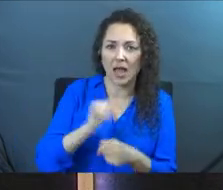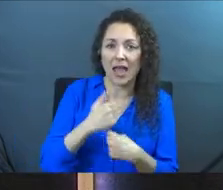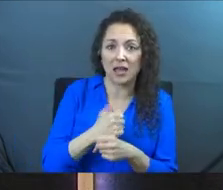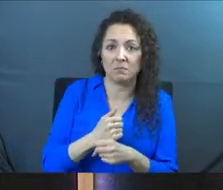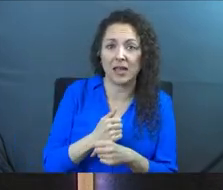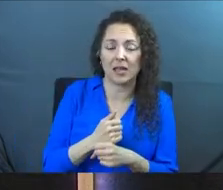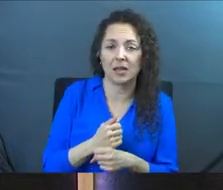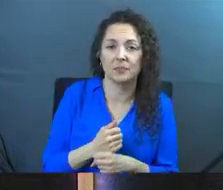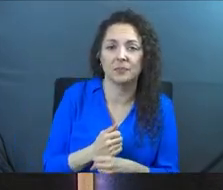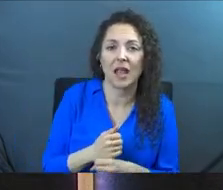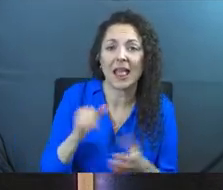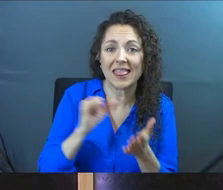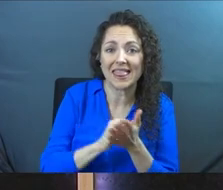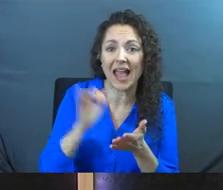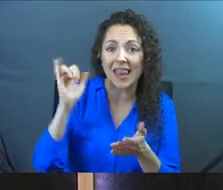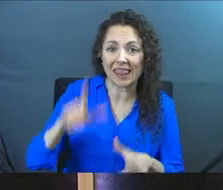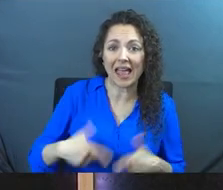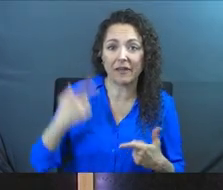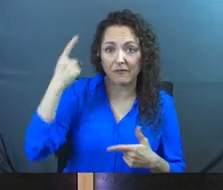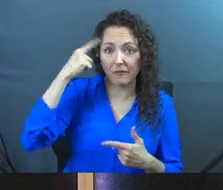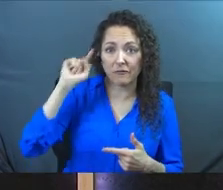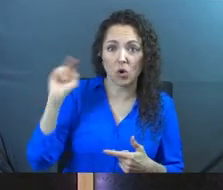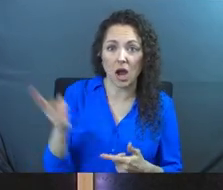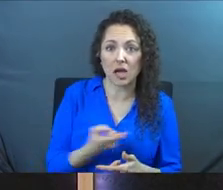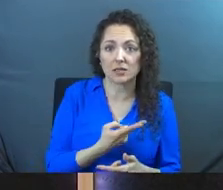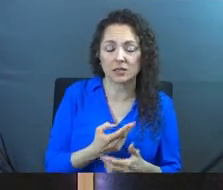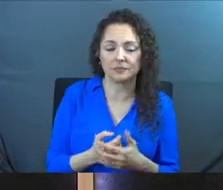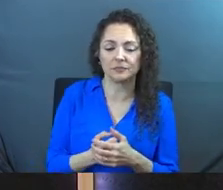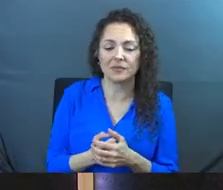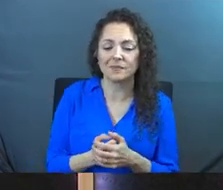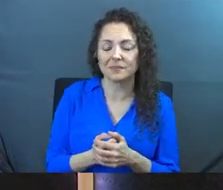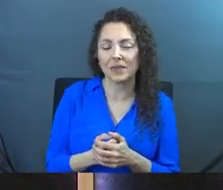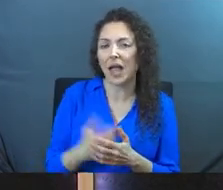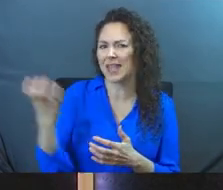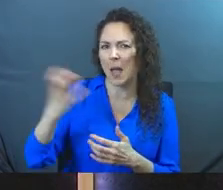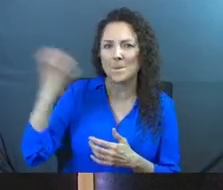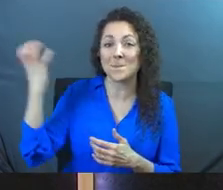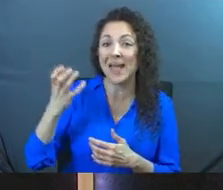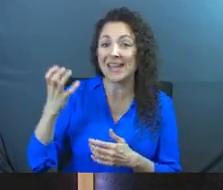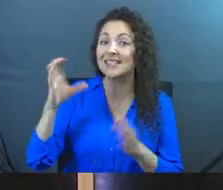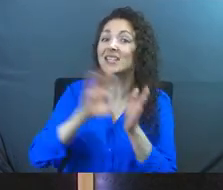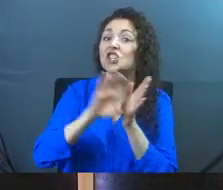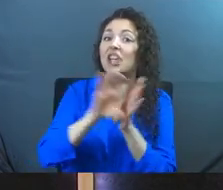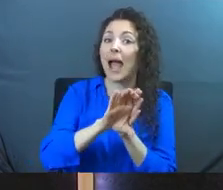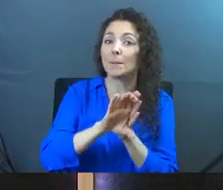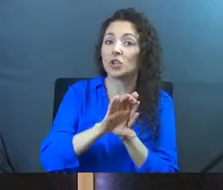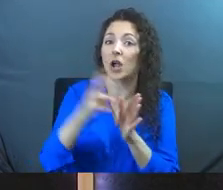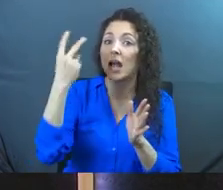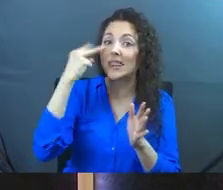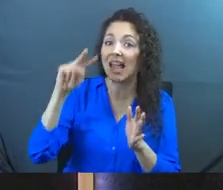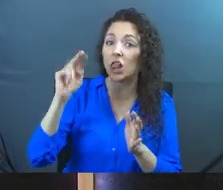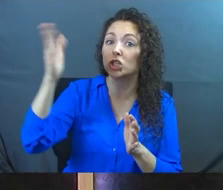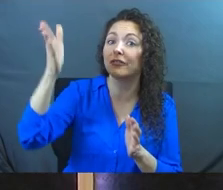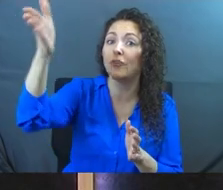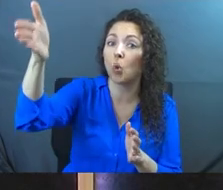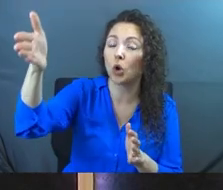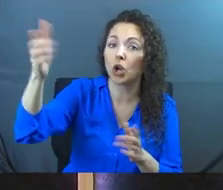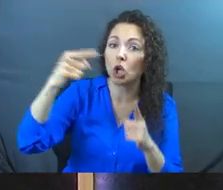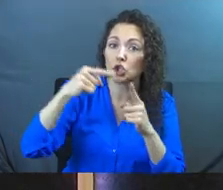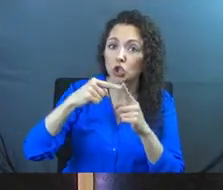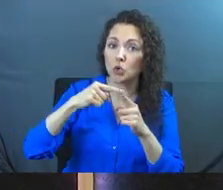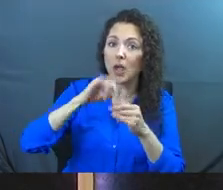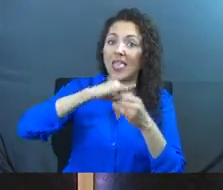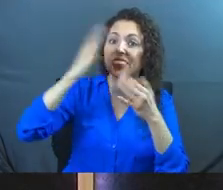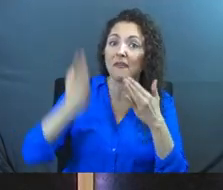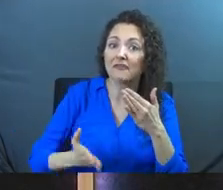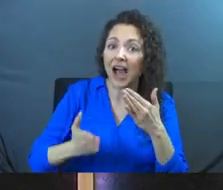everybody today, if you have a second, to go read Revelation chapter 21. It's this amazing chapter that looks forward to this ultimate final